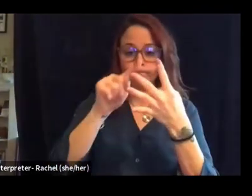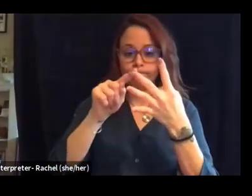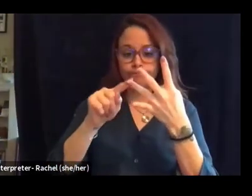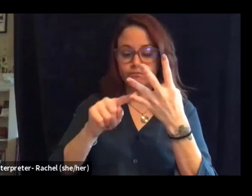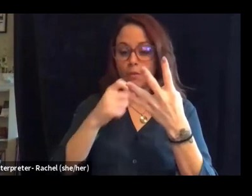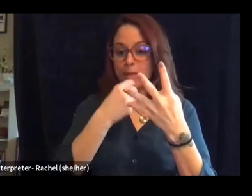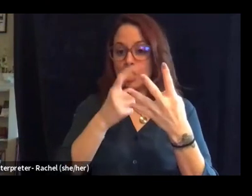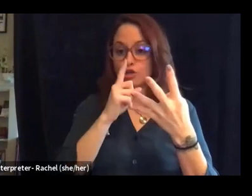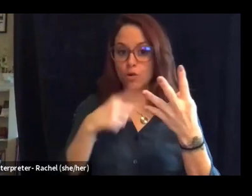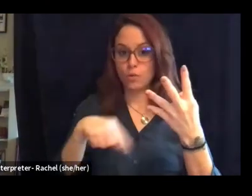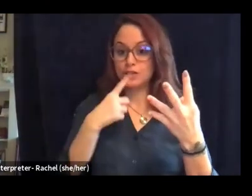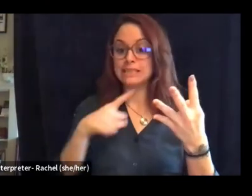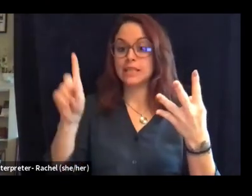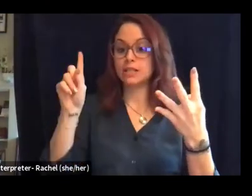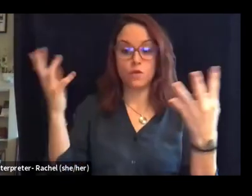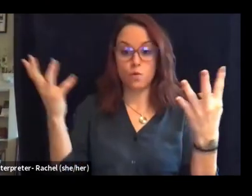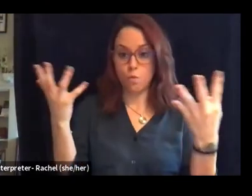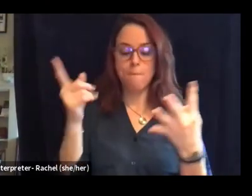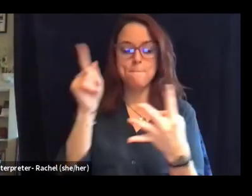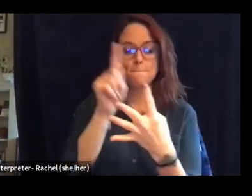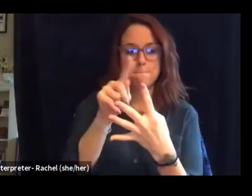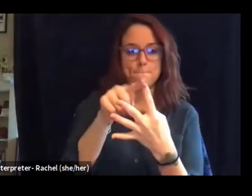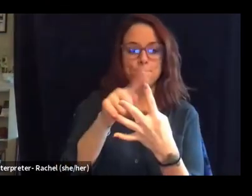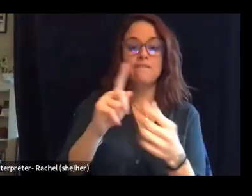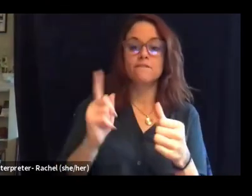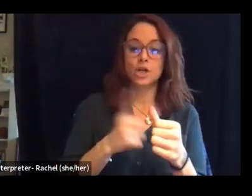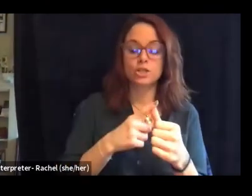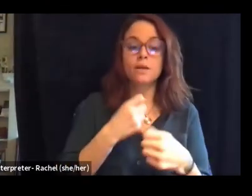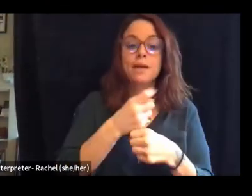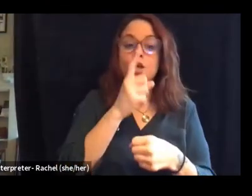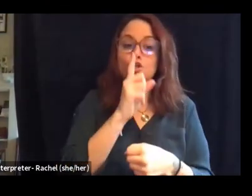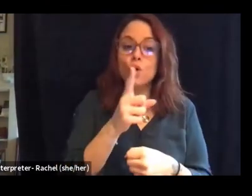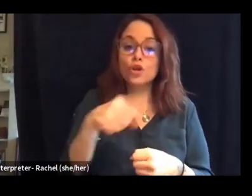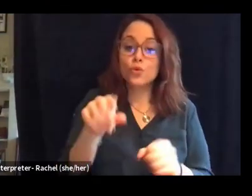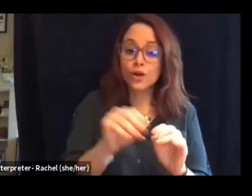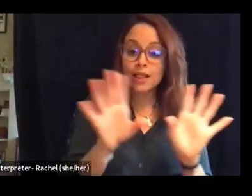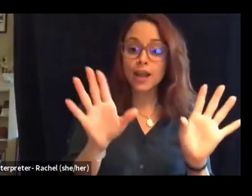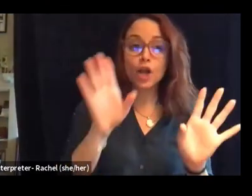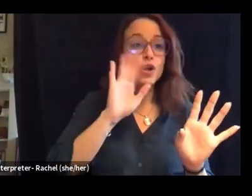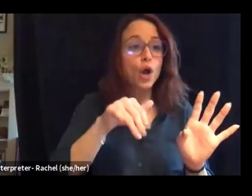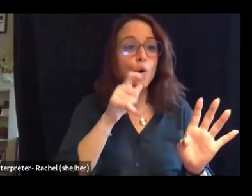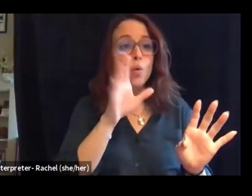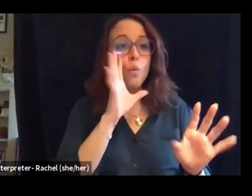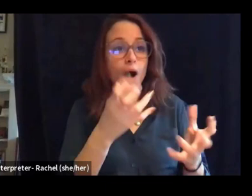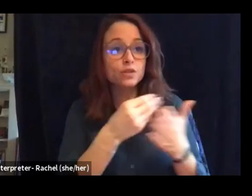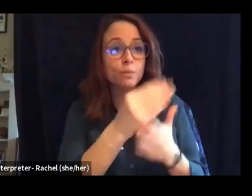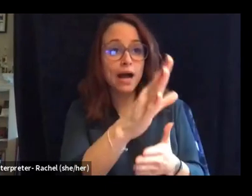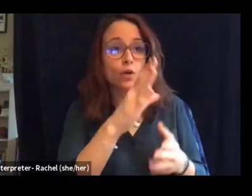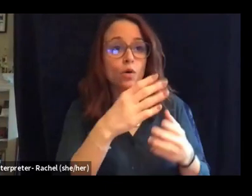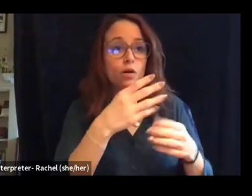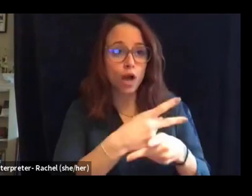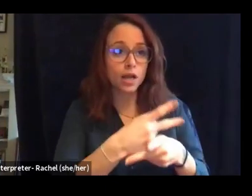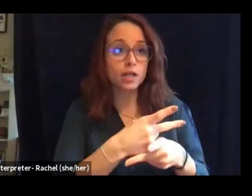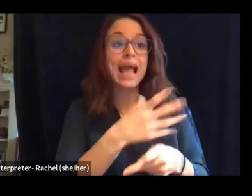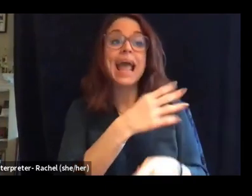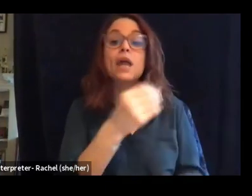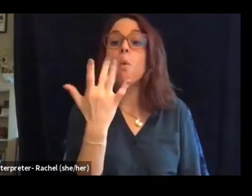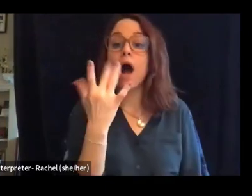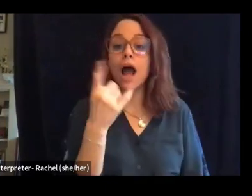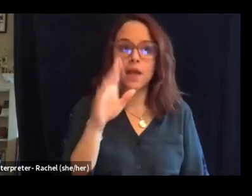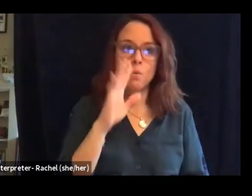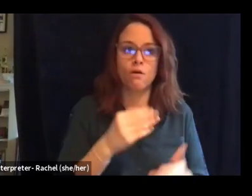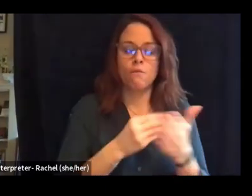that we're going to be successful? So making sure that you're clear on who will buy and why. More specifically, what does that